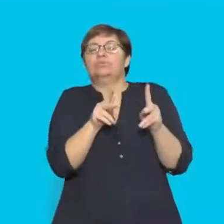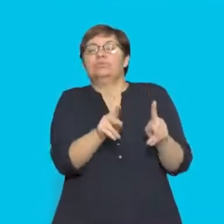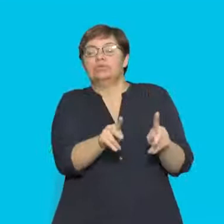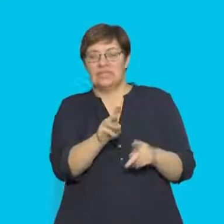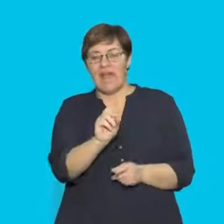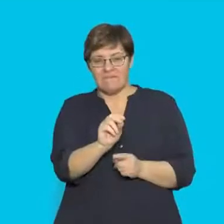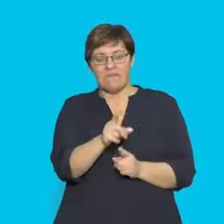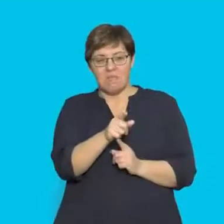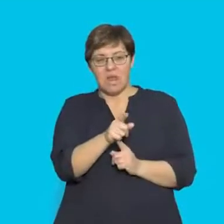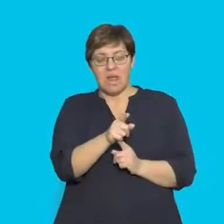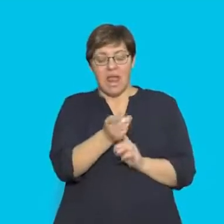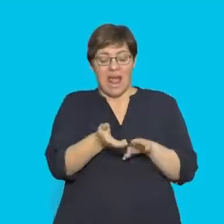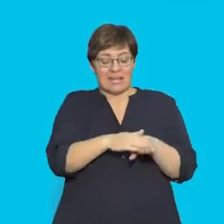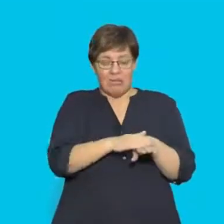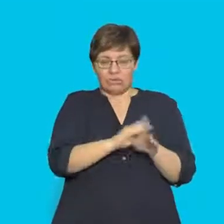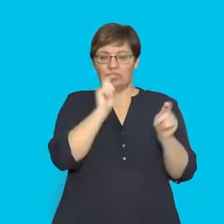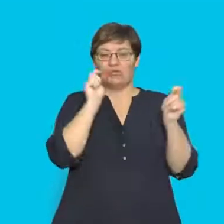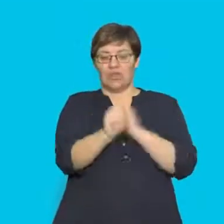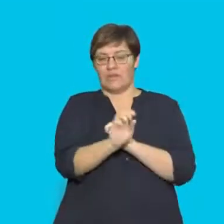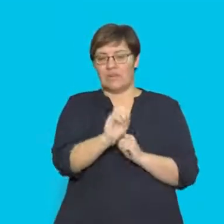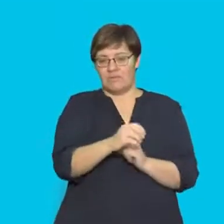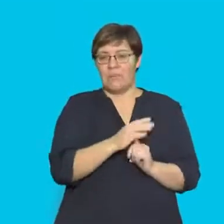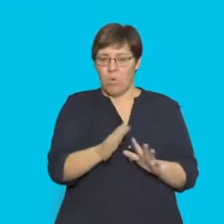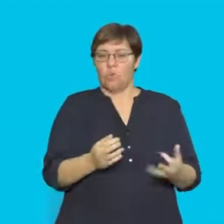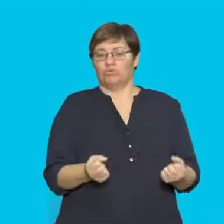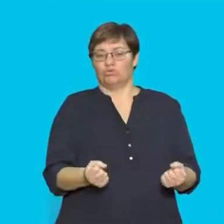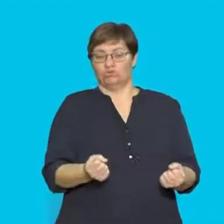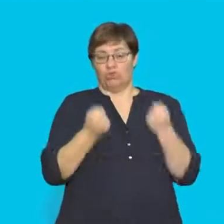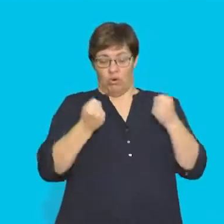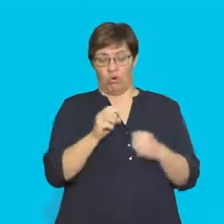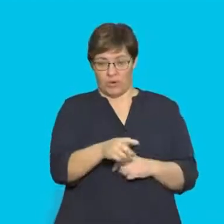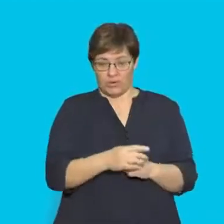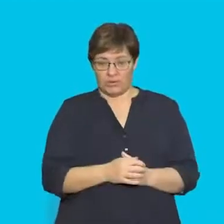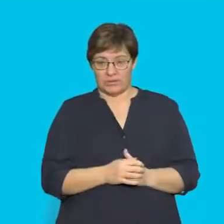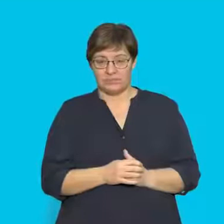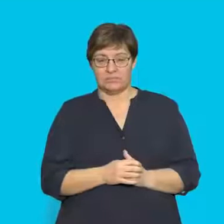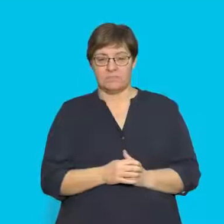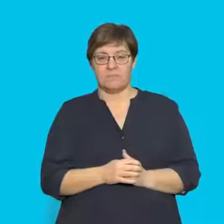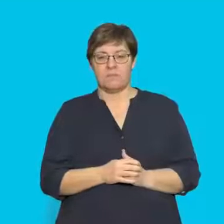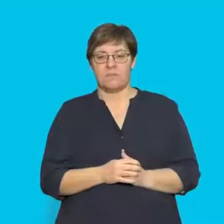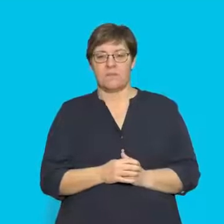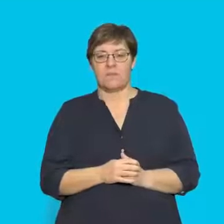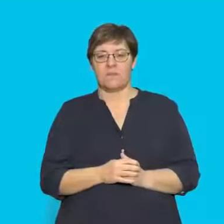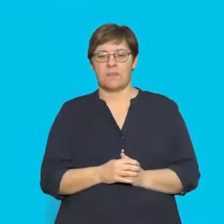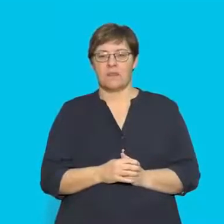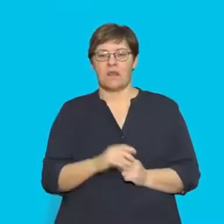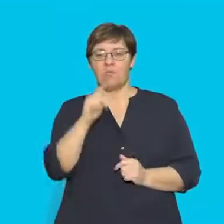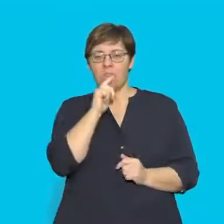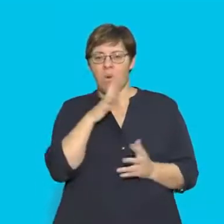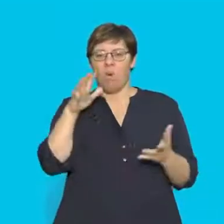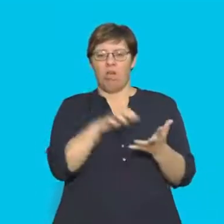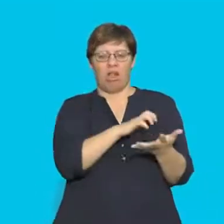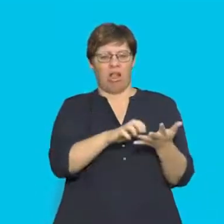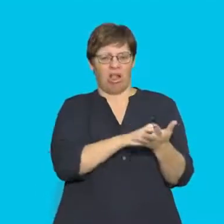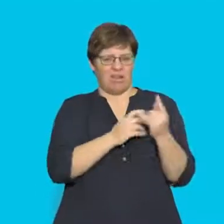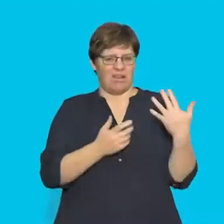the intensity of the current, to change the strength of the current. And if you look at that pattern, it's even more